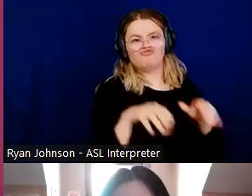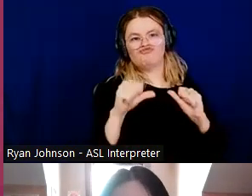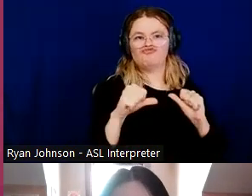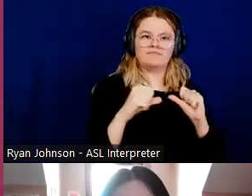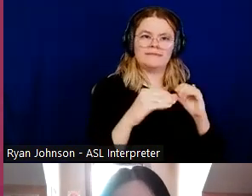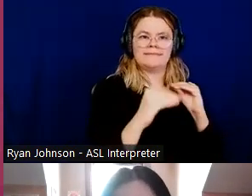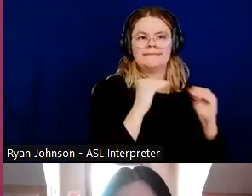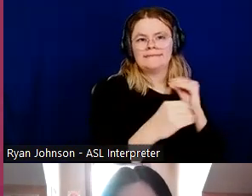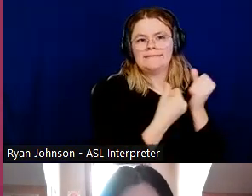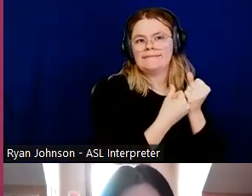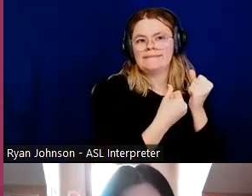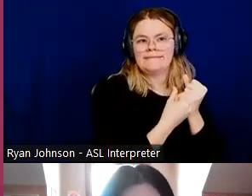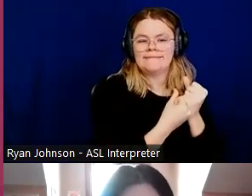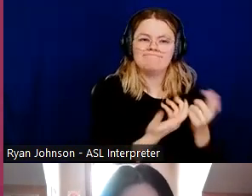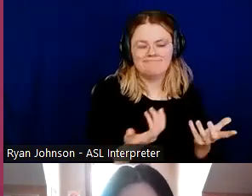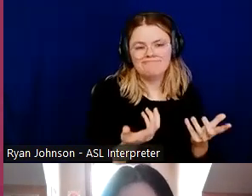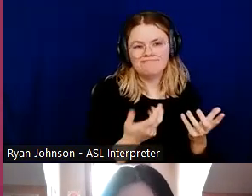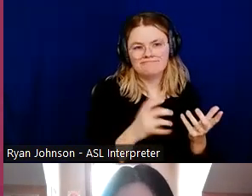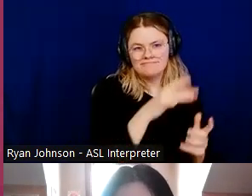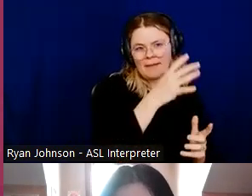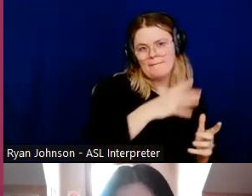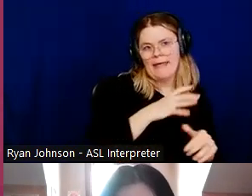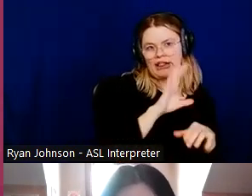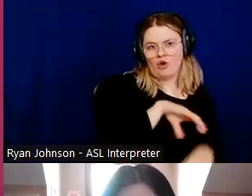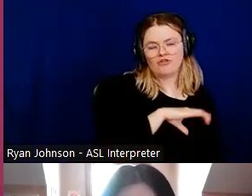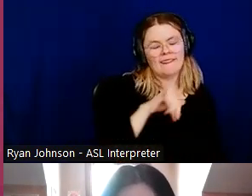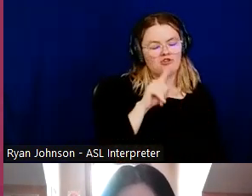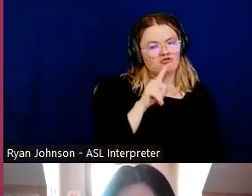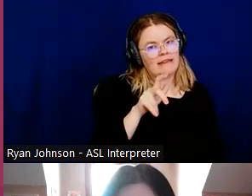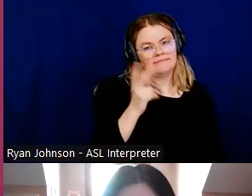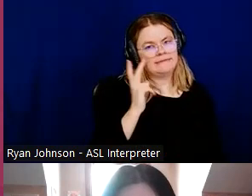And this, again, is a very, very popular trope